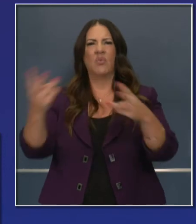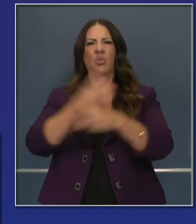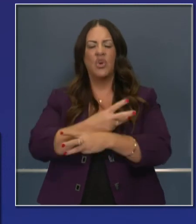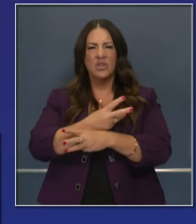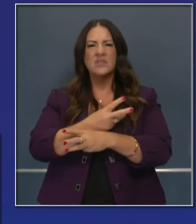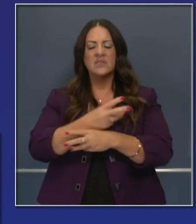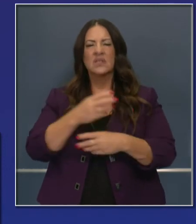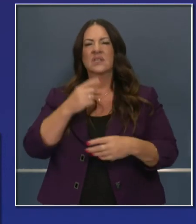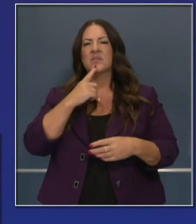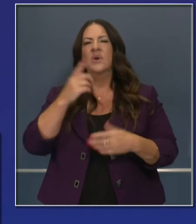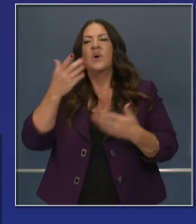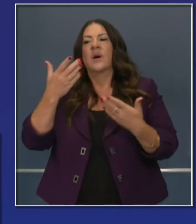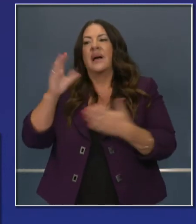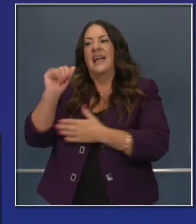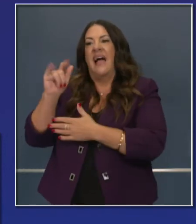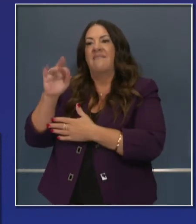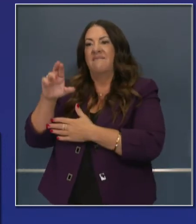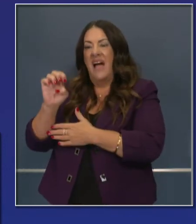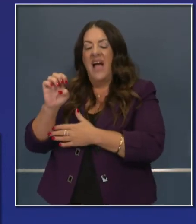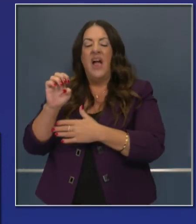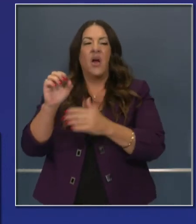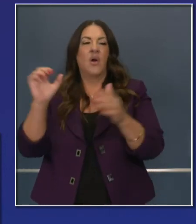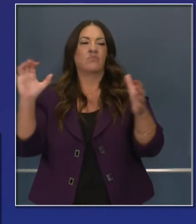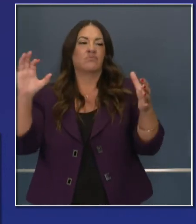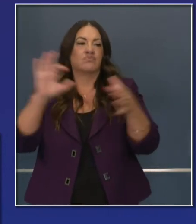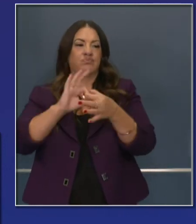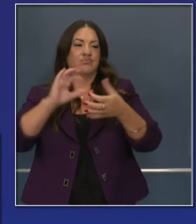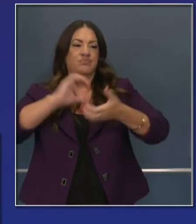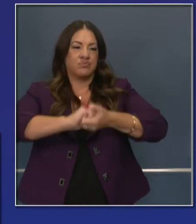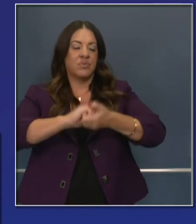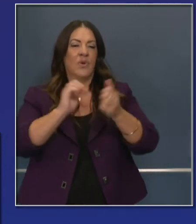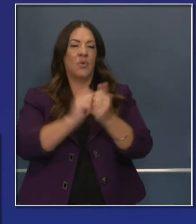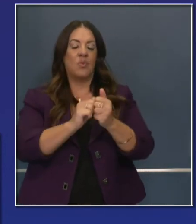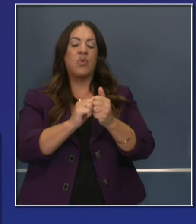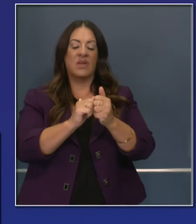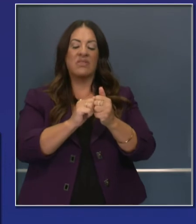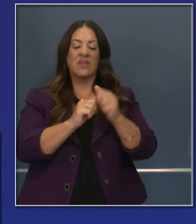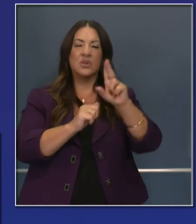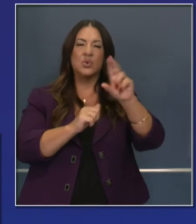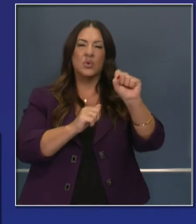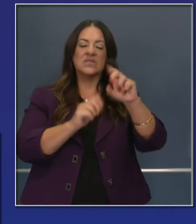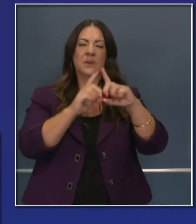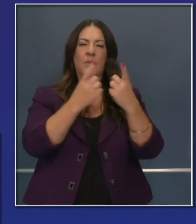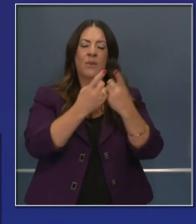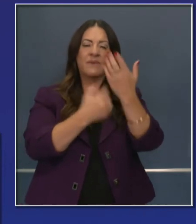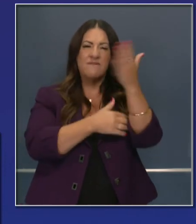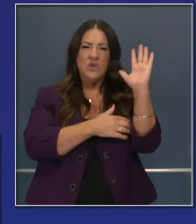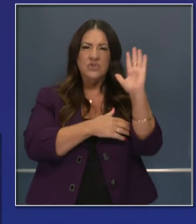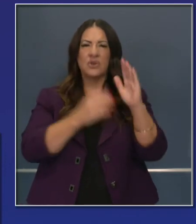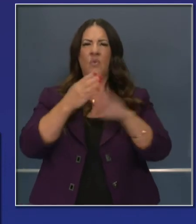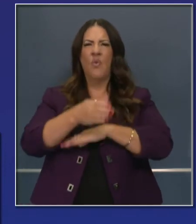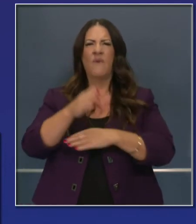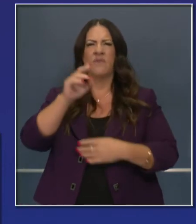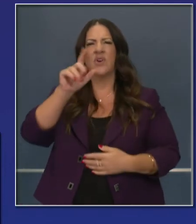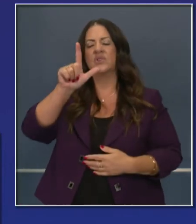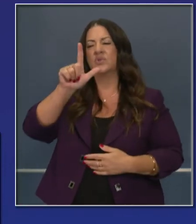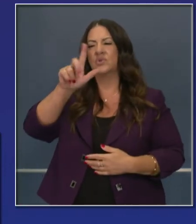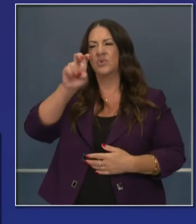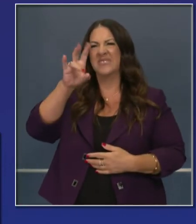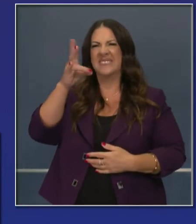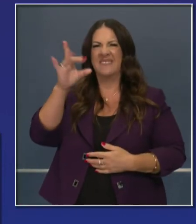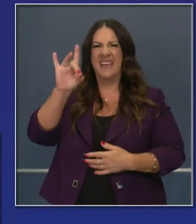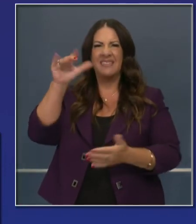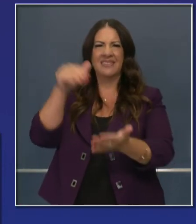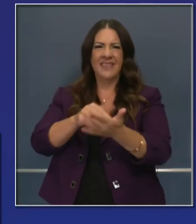with CAL FIRE and the U.S. Forest Service, meaning a joint command. 278,000 acres were burned, 27%